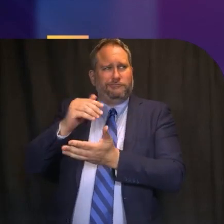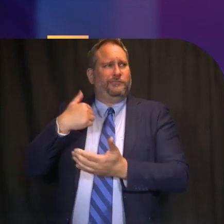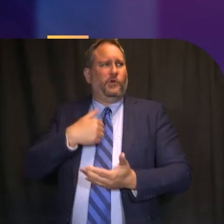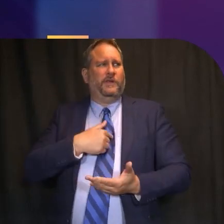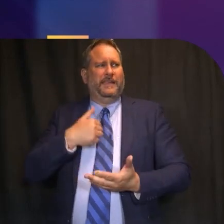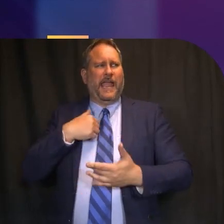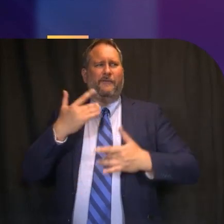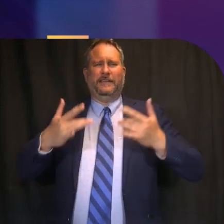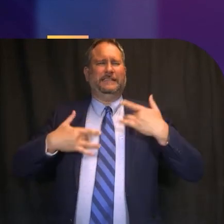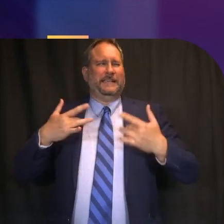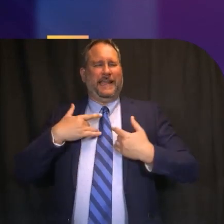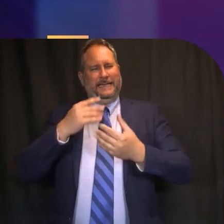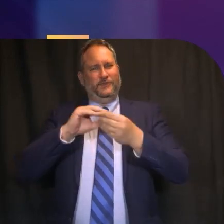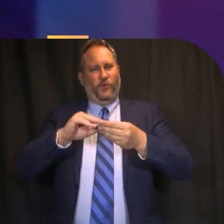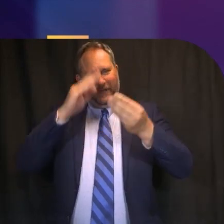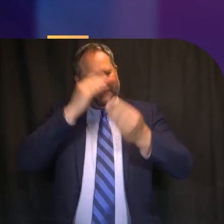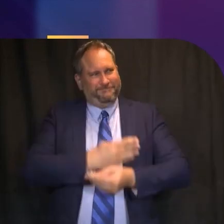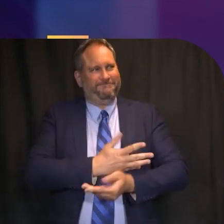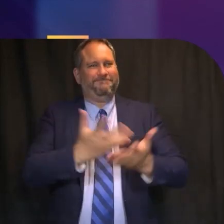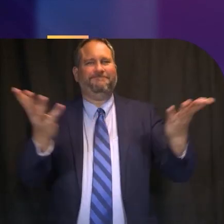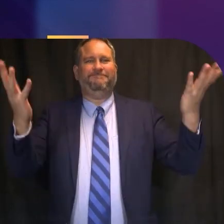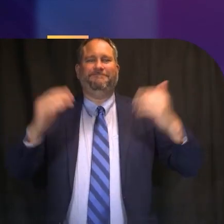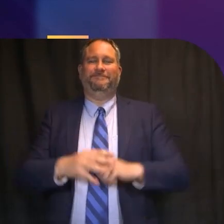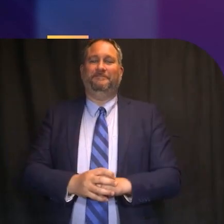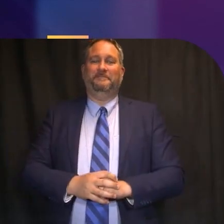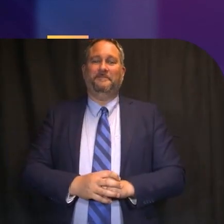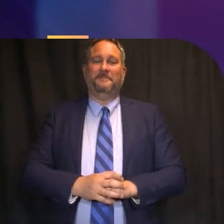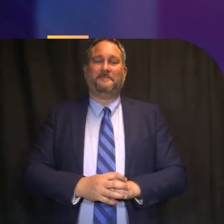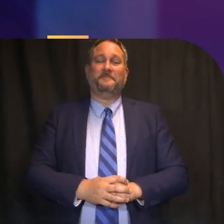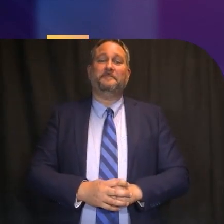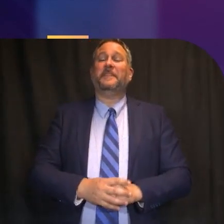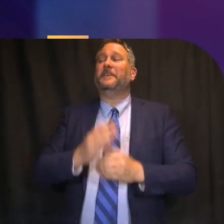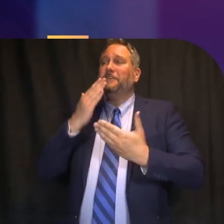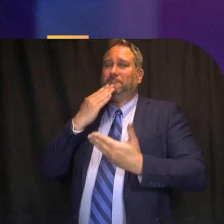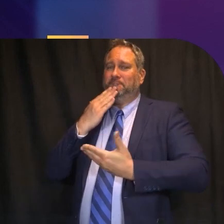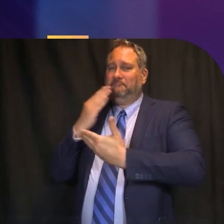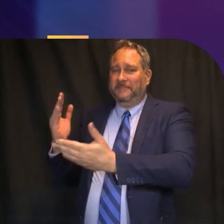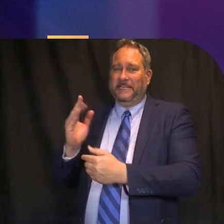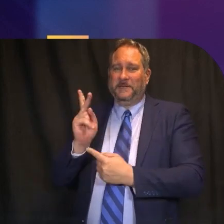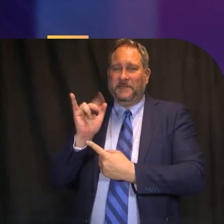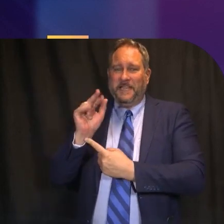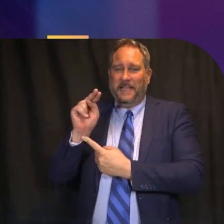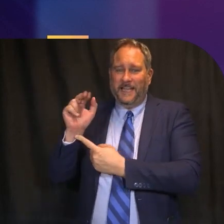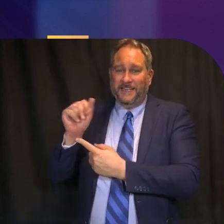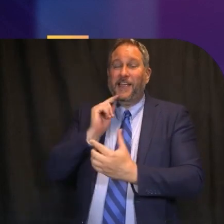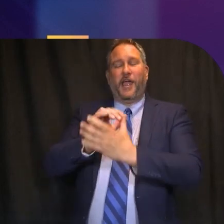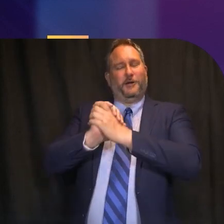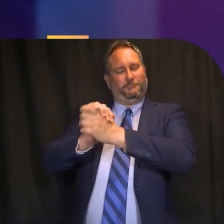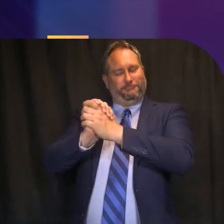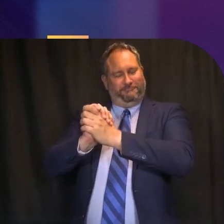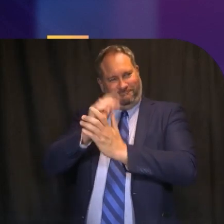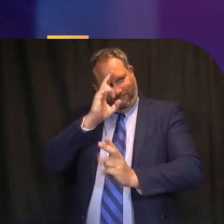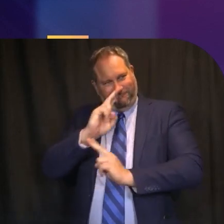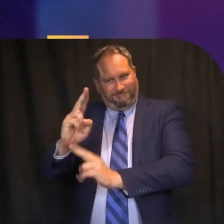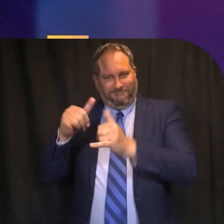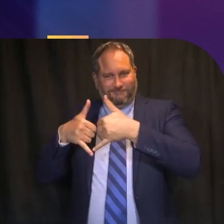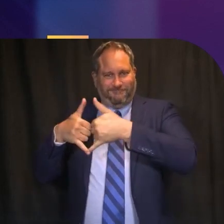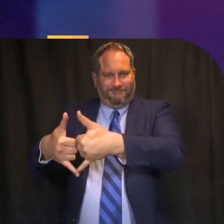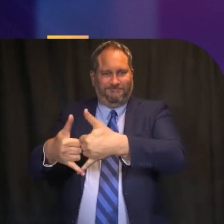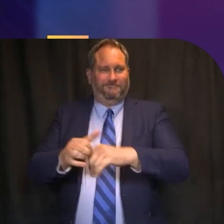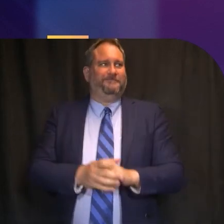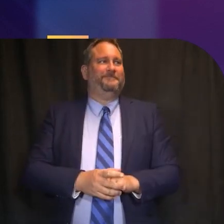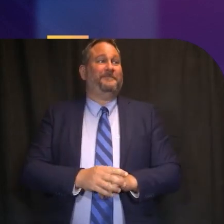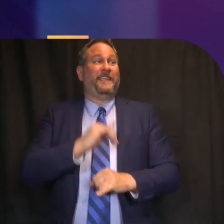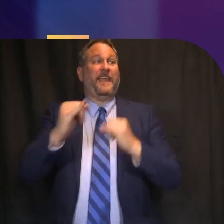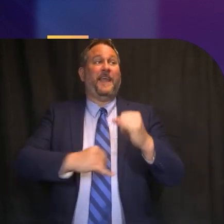Kiana, and congratulations again on your award. Our final award recipients this evening are Nate Tilton and Chris